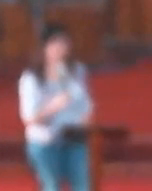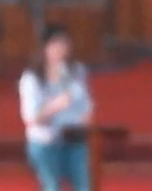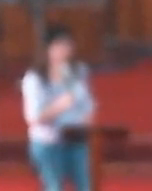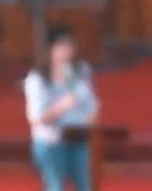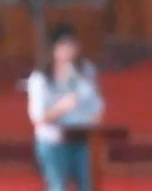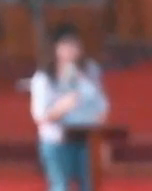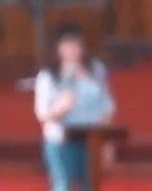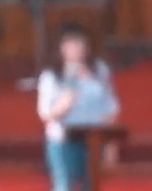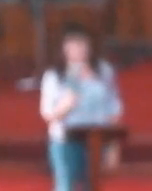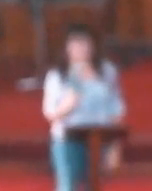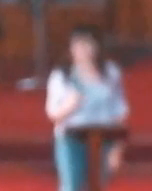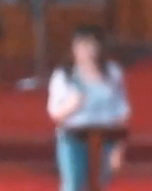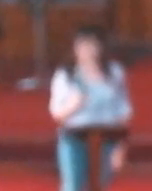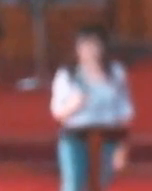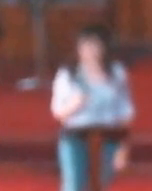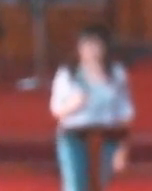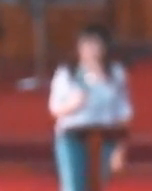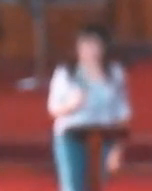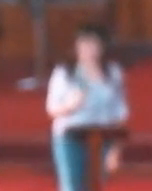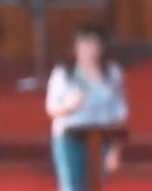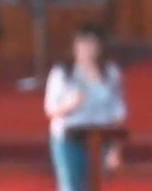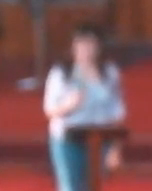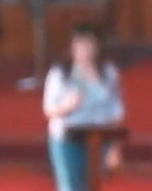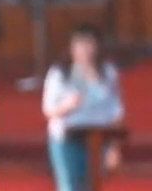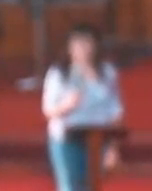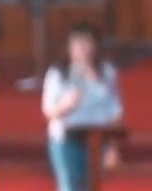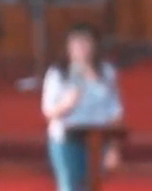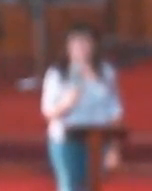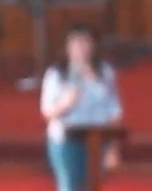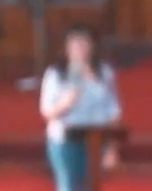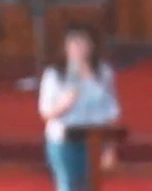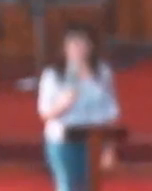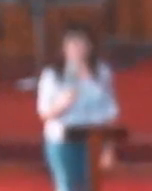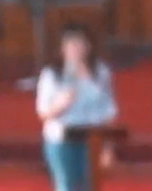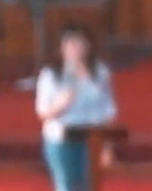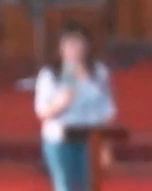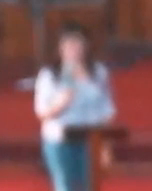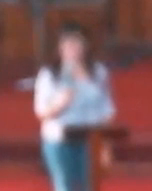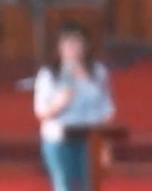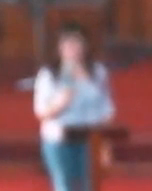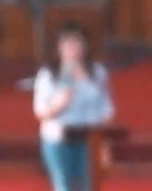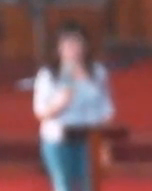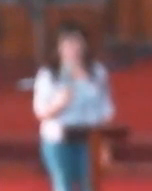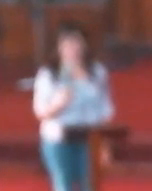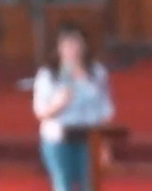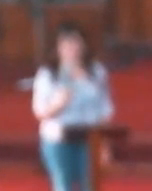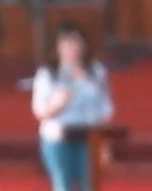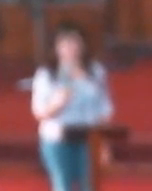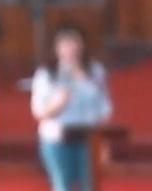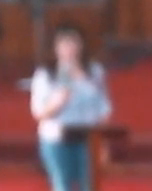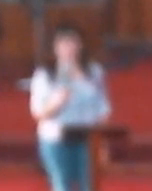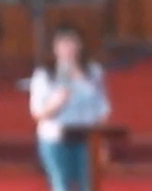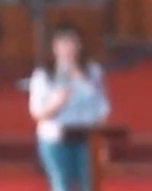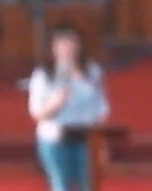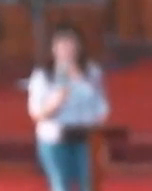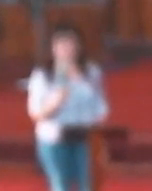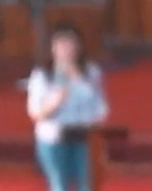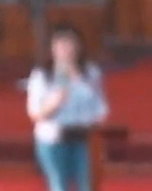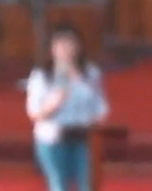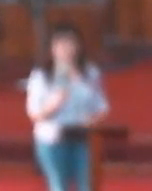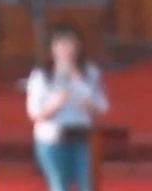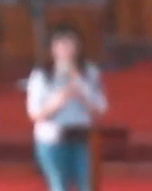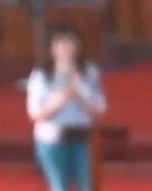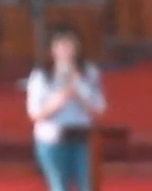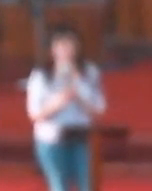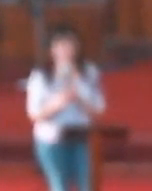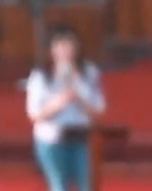this time. Padre Santo, gracias te damos porque tu palabra es verdad. Holy Spirit, we thank you because